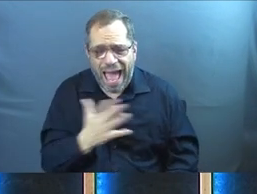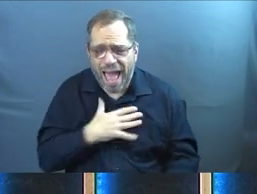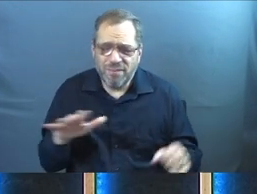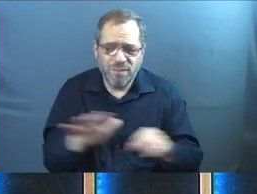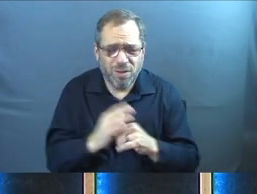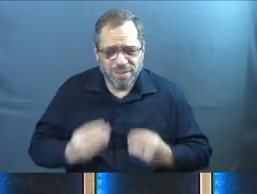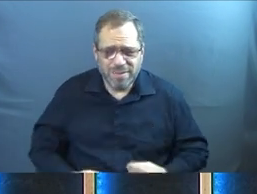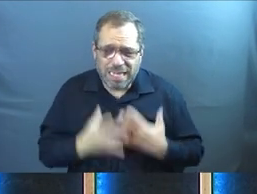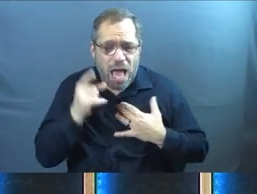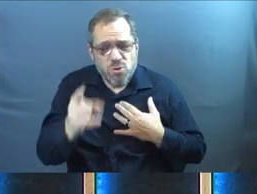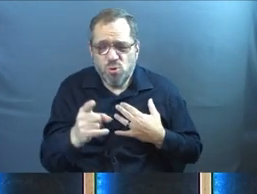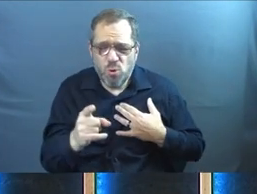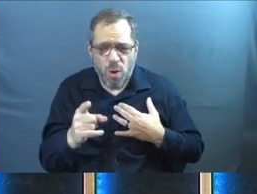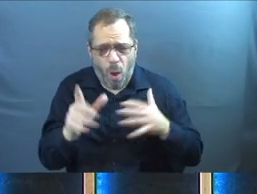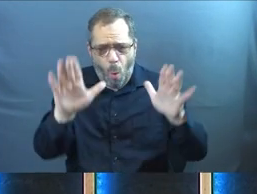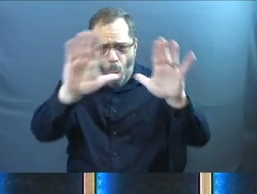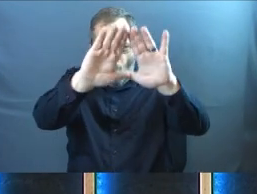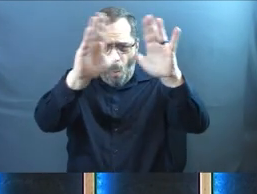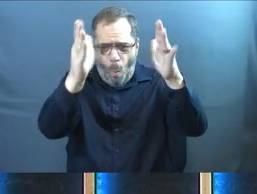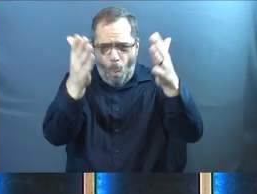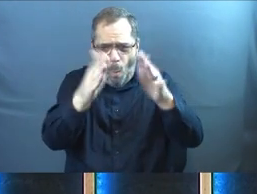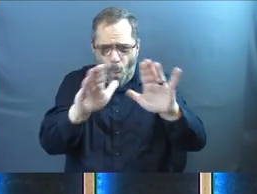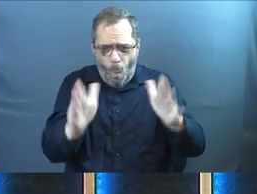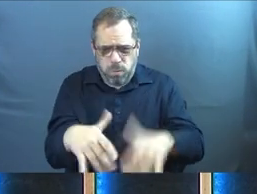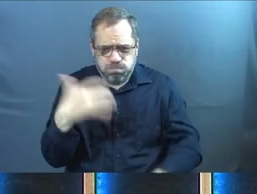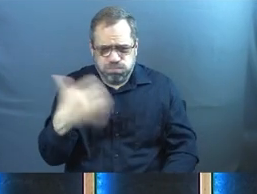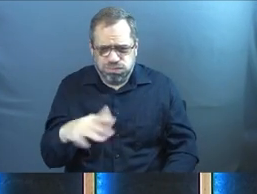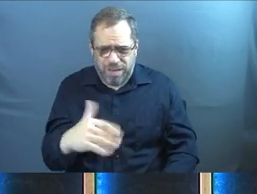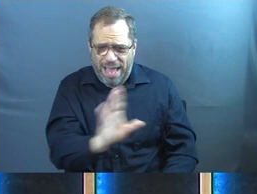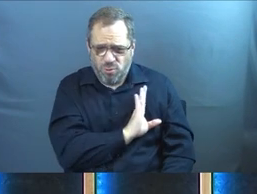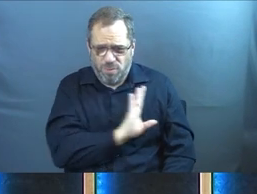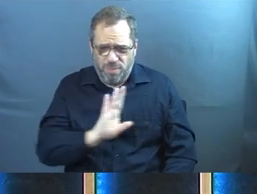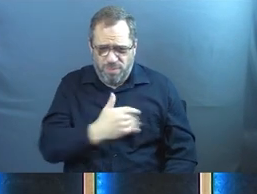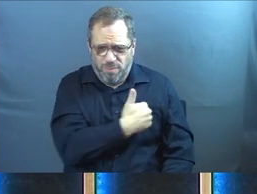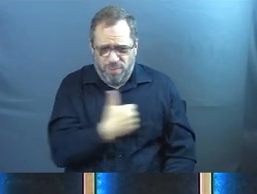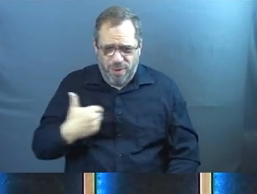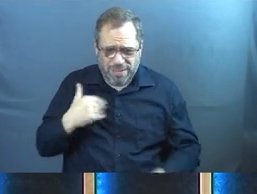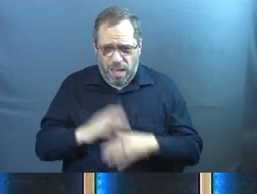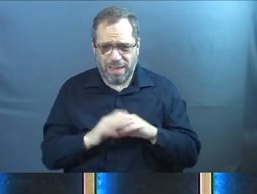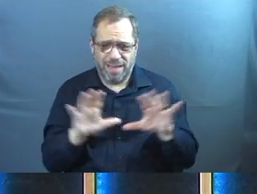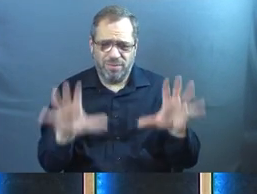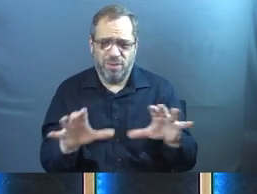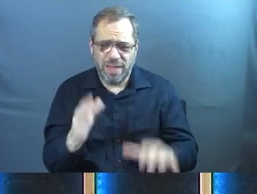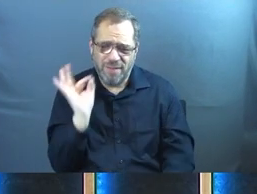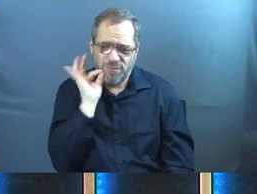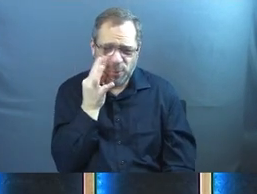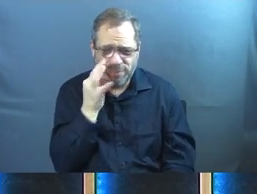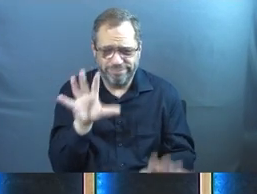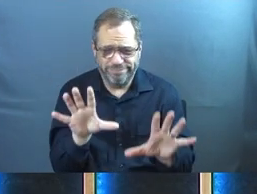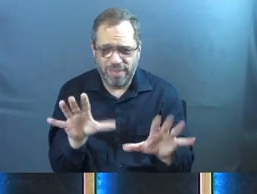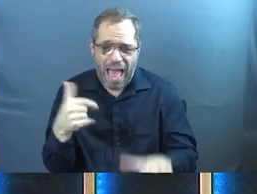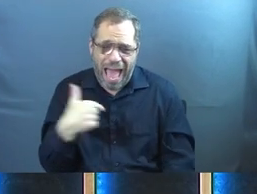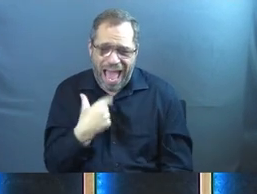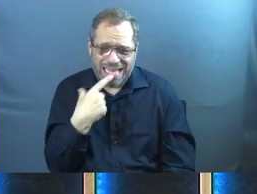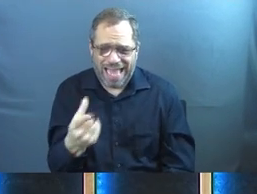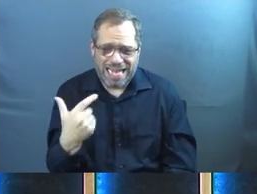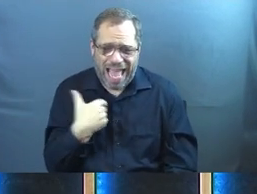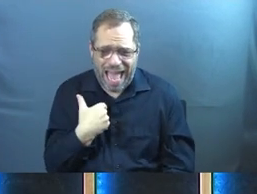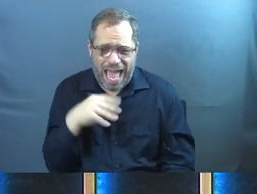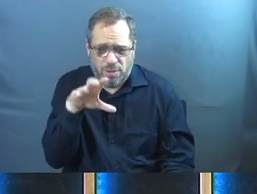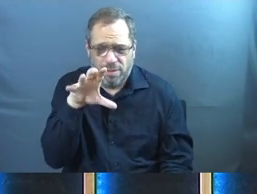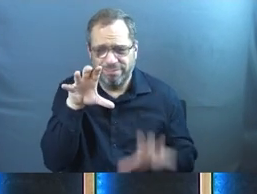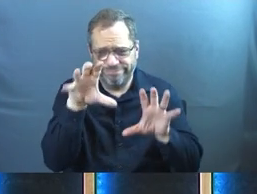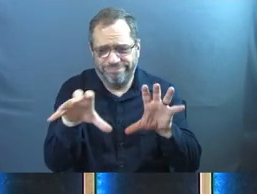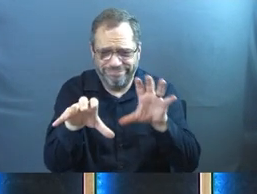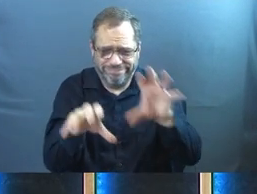of delights. You are slender like a palm tree, and your breasts are like clusters of fruit. I said, I will